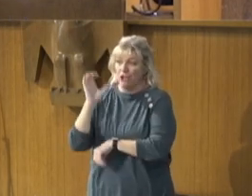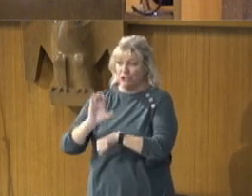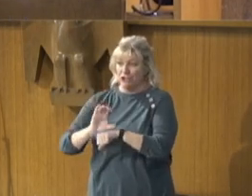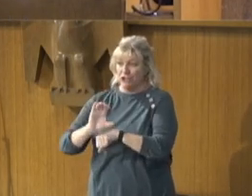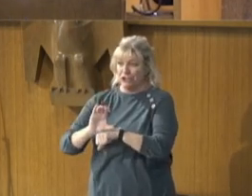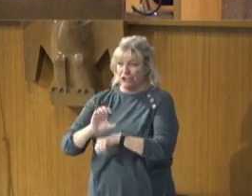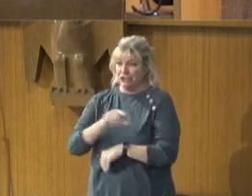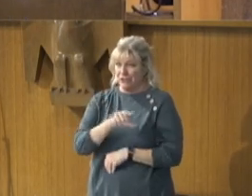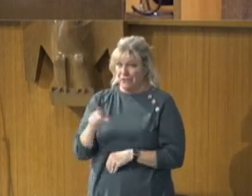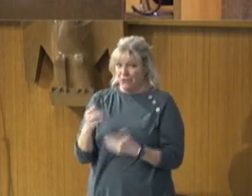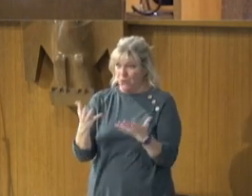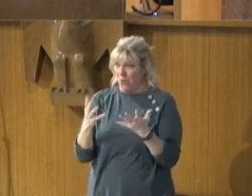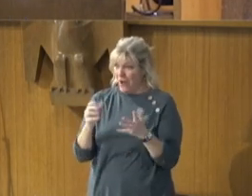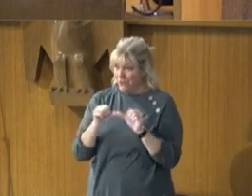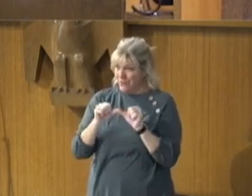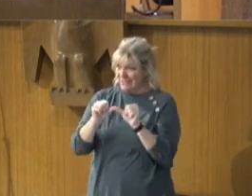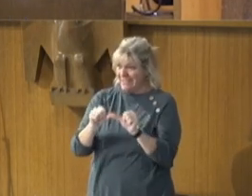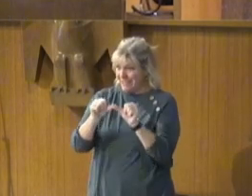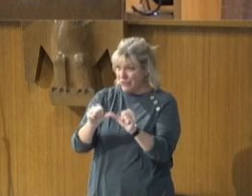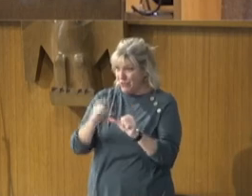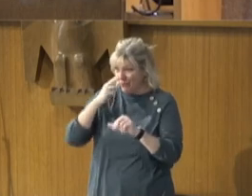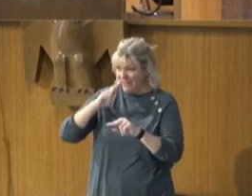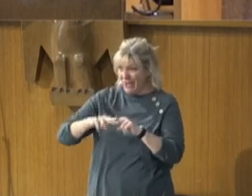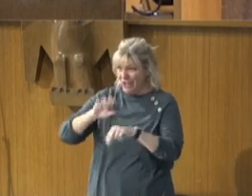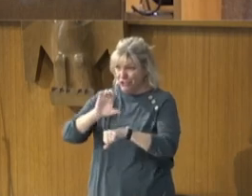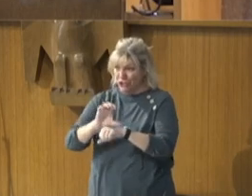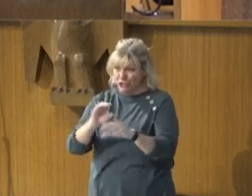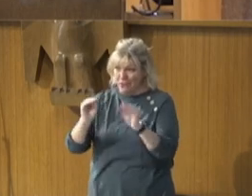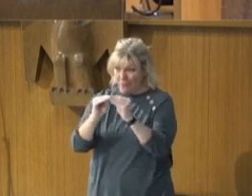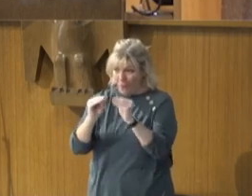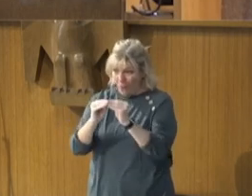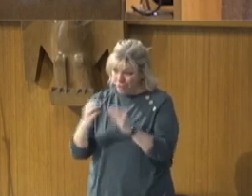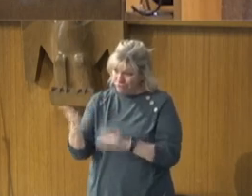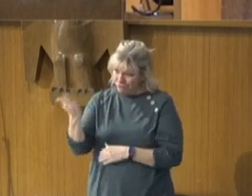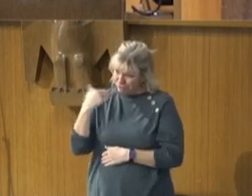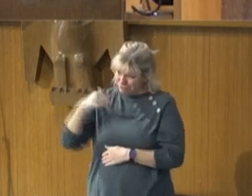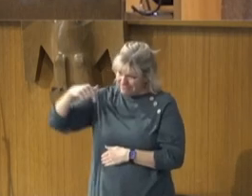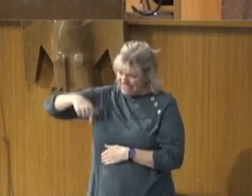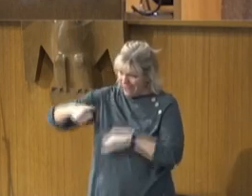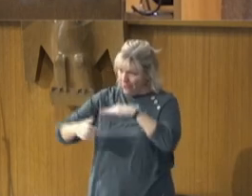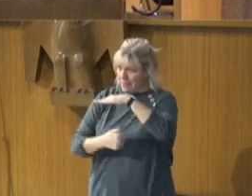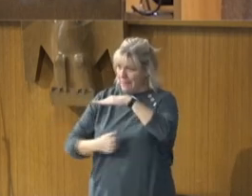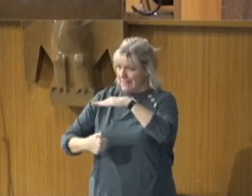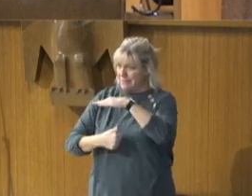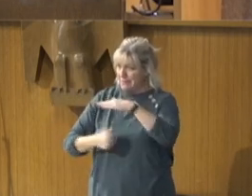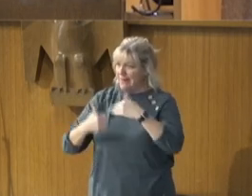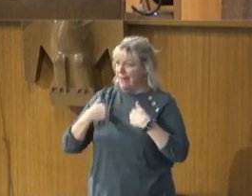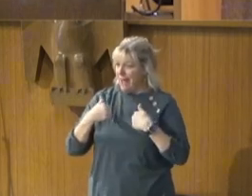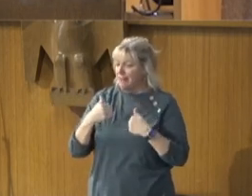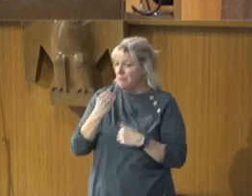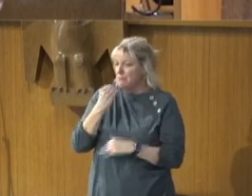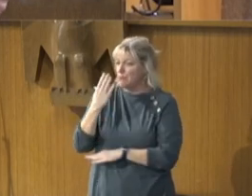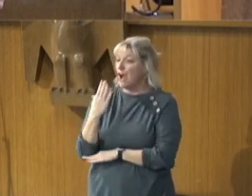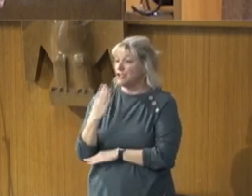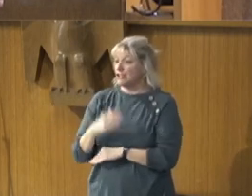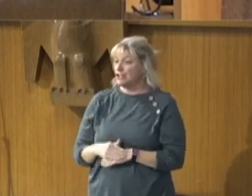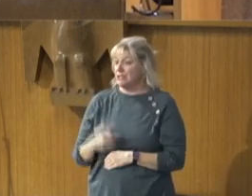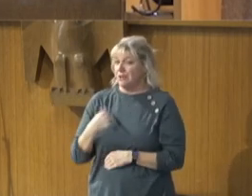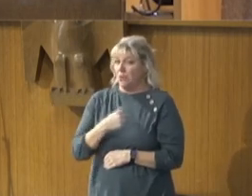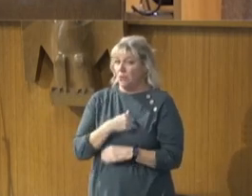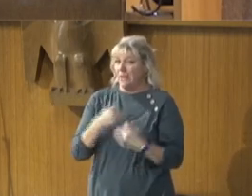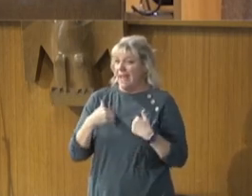like to continue the church fun today, you're welcome to go down to our basement. We had a Dia de los